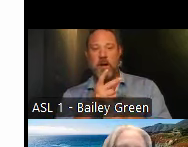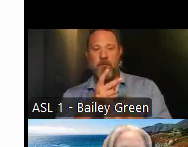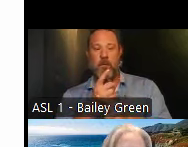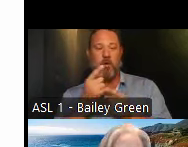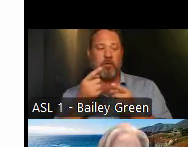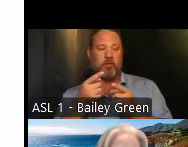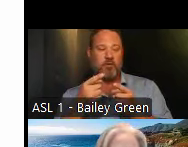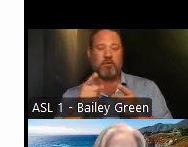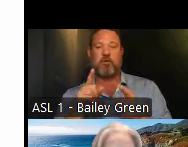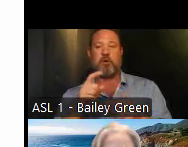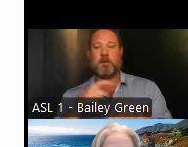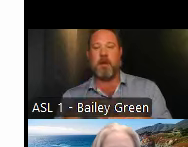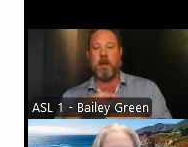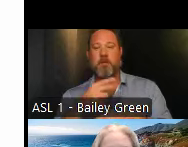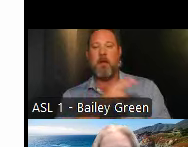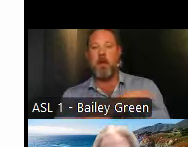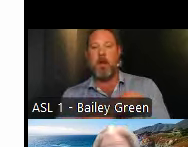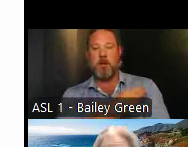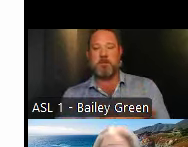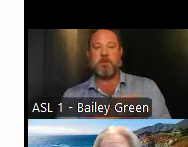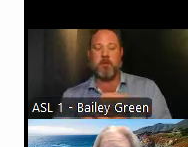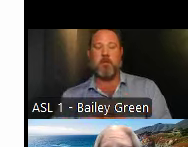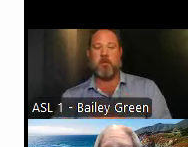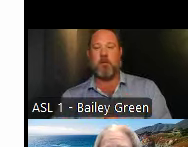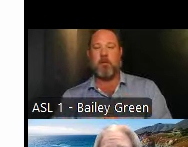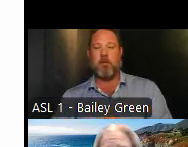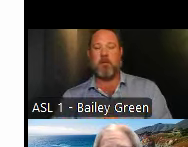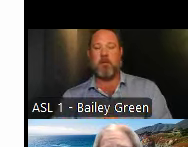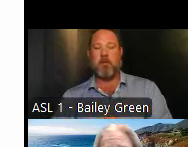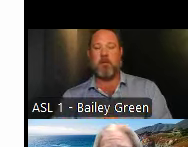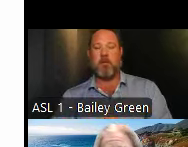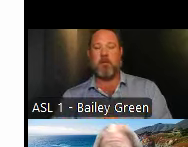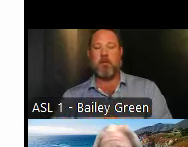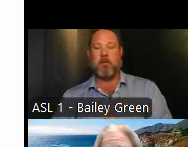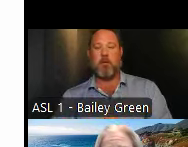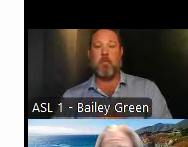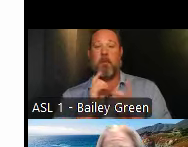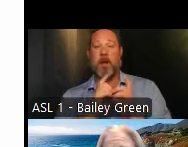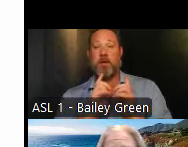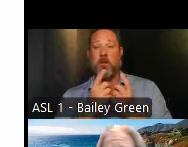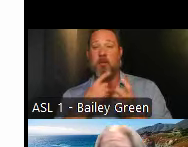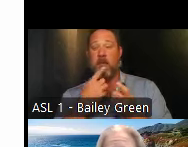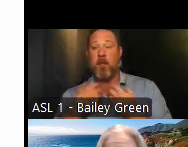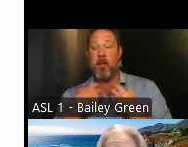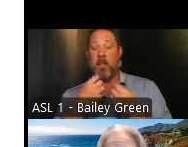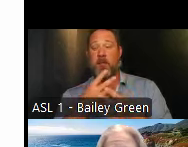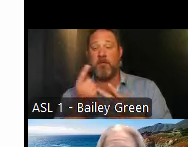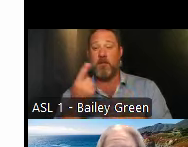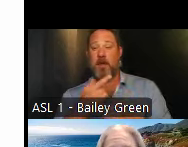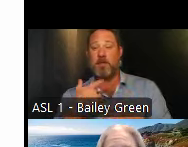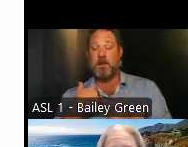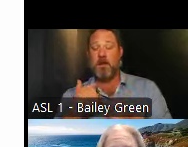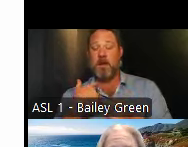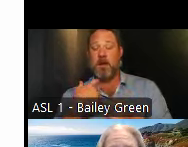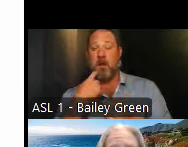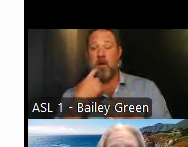during the duration of their time in the hospital. We did meet with Department of Public Health a couple of days ago. They have some concerns about